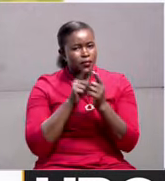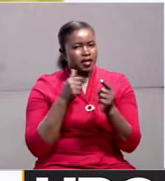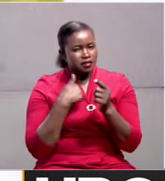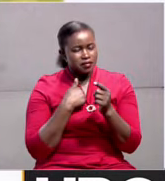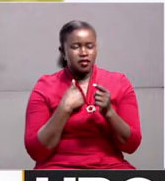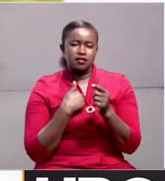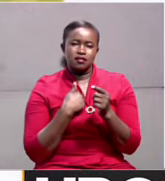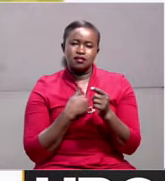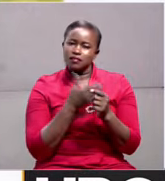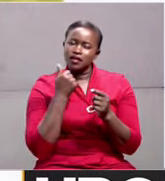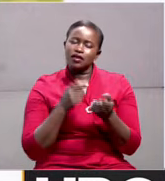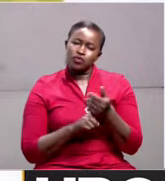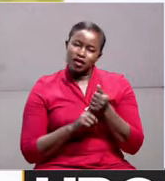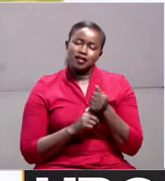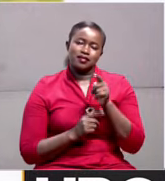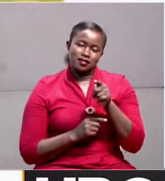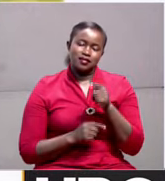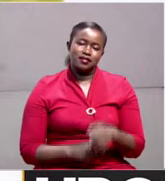should have got it.